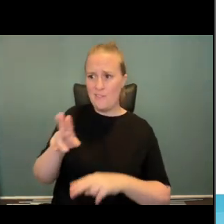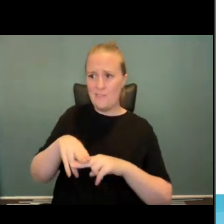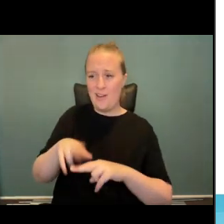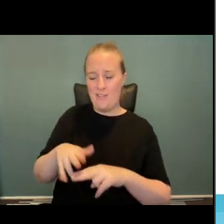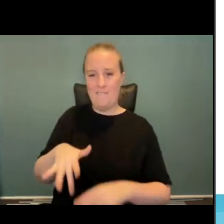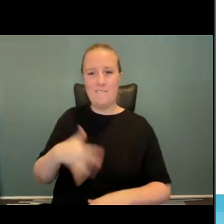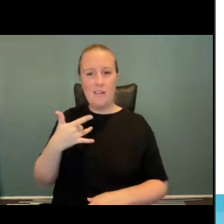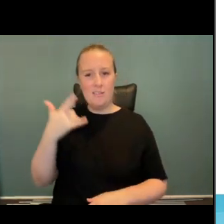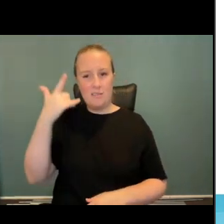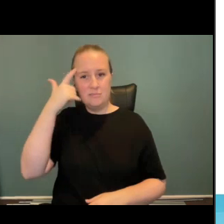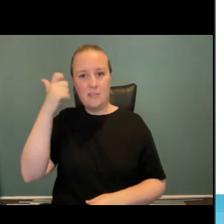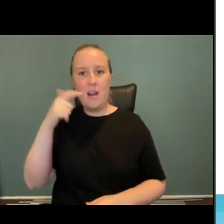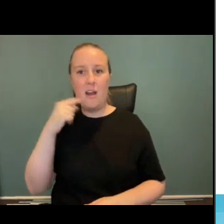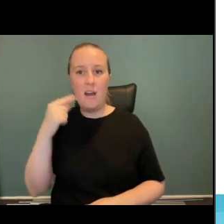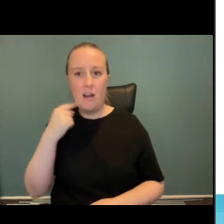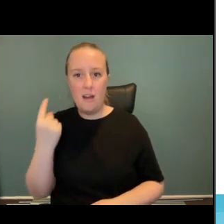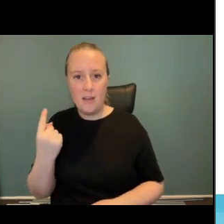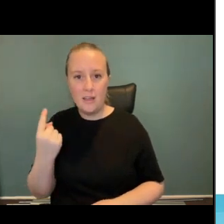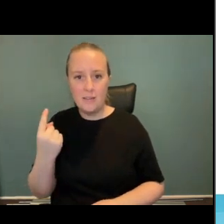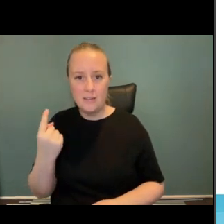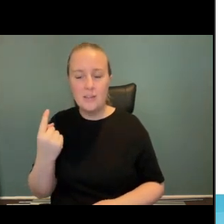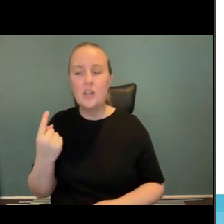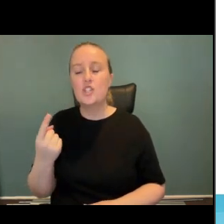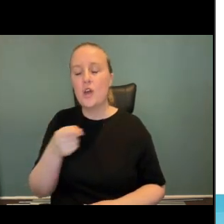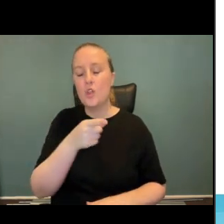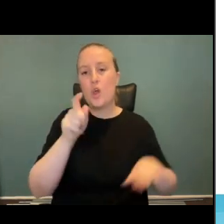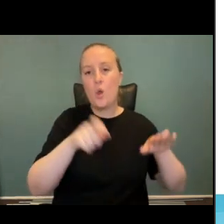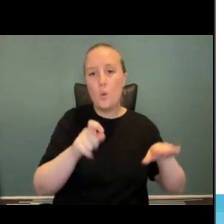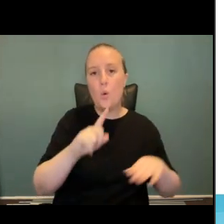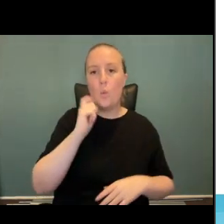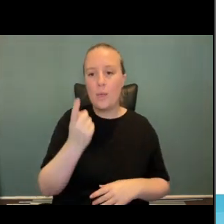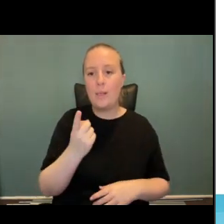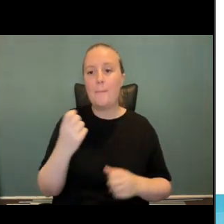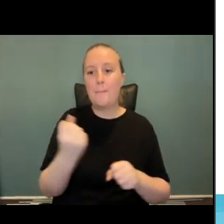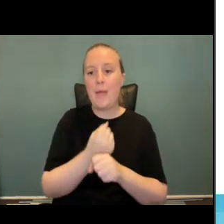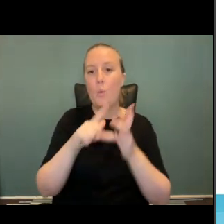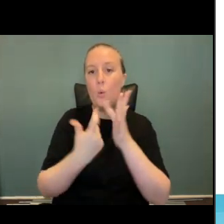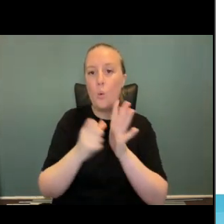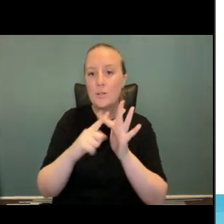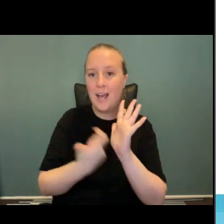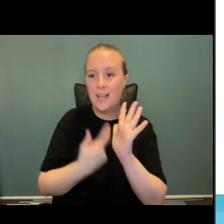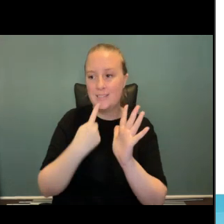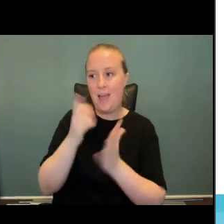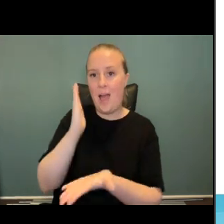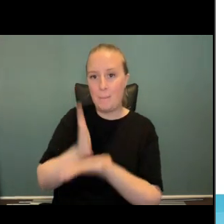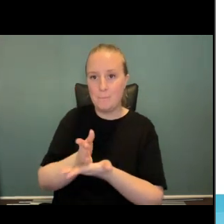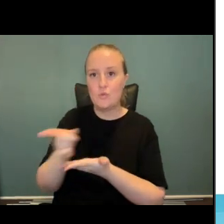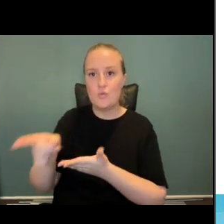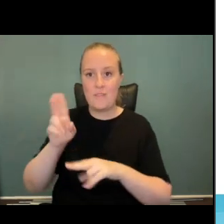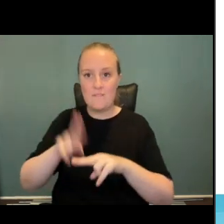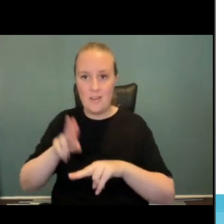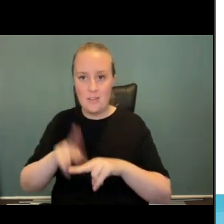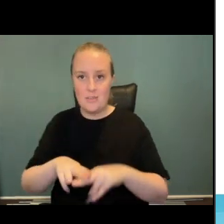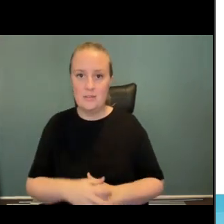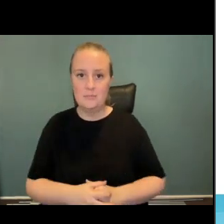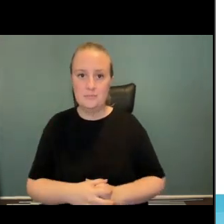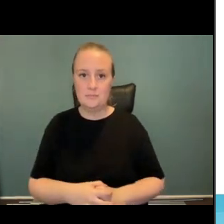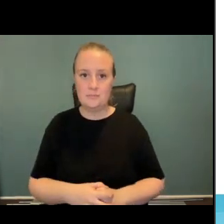doing. And the reason that we do reach out is that we can't start this process until the baby has been